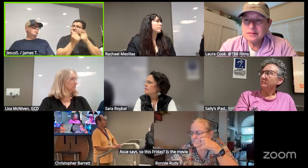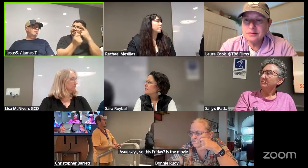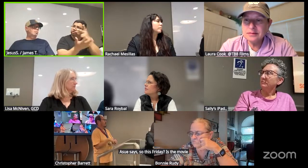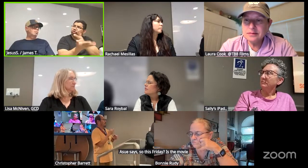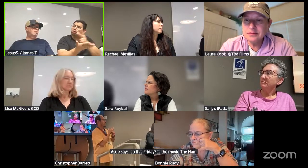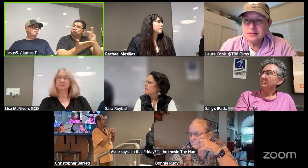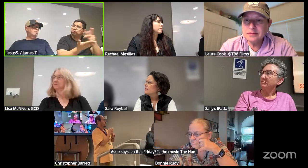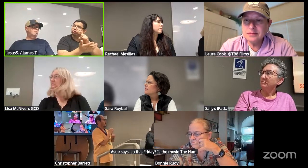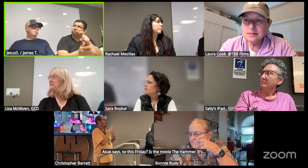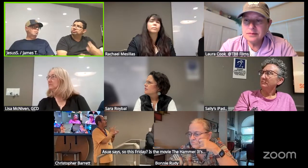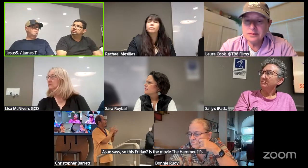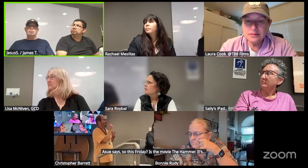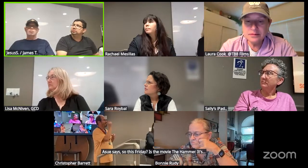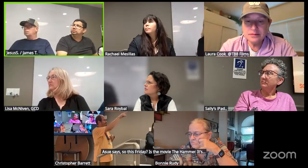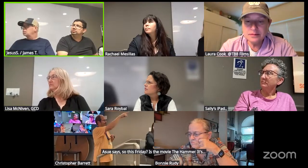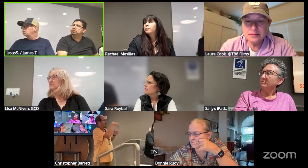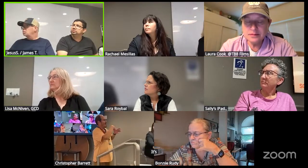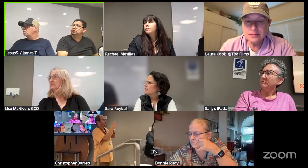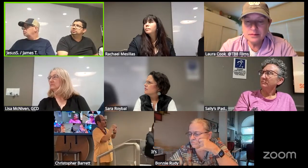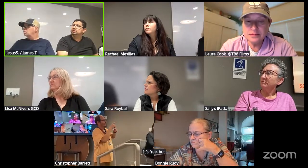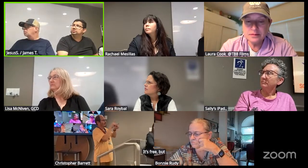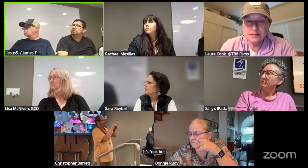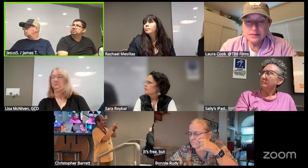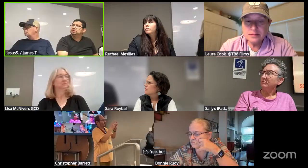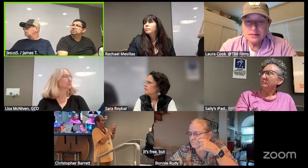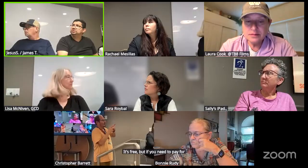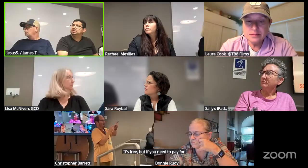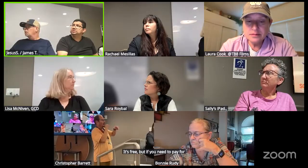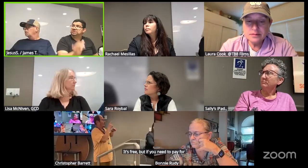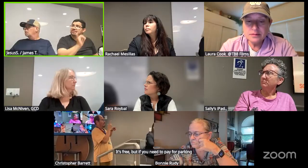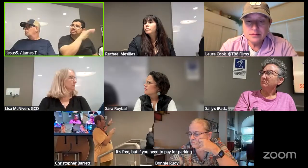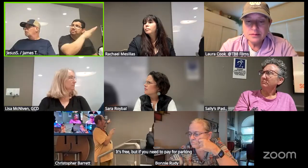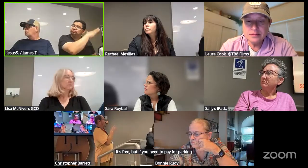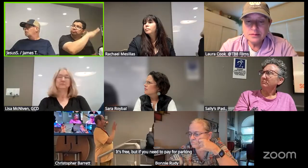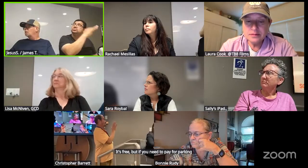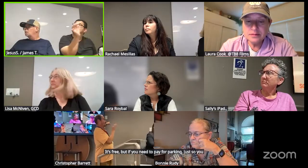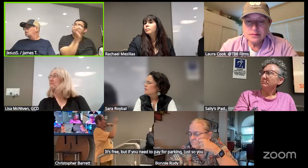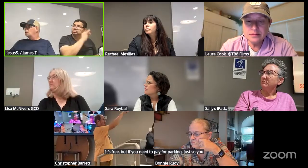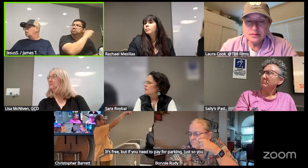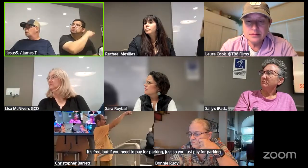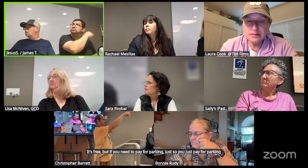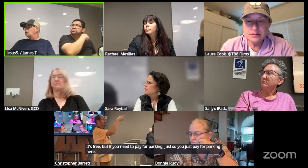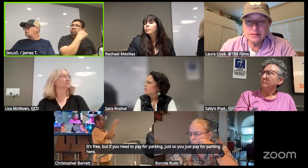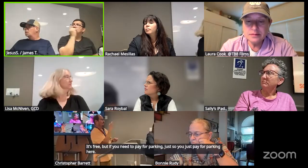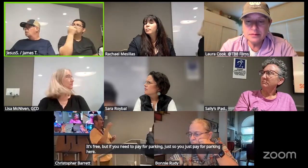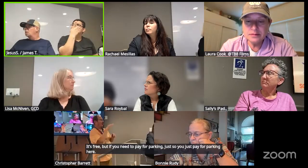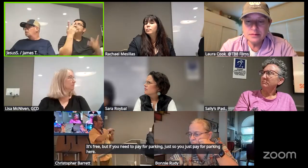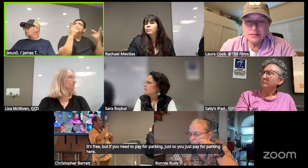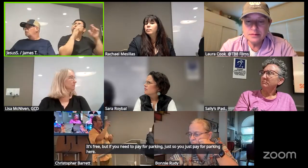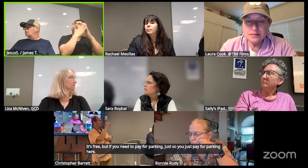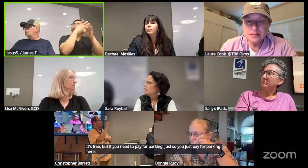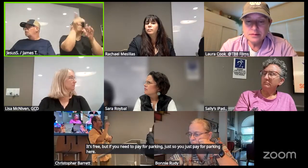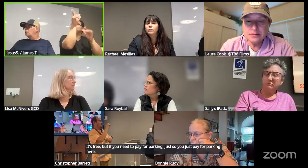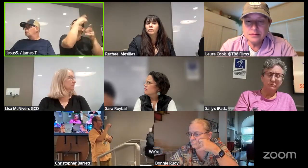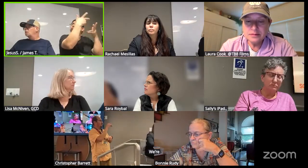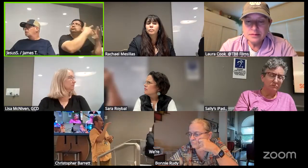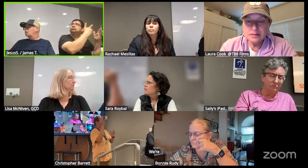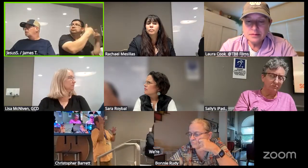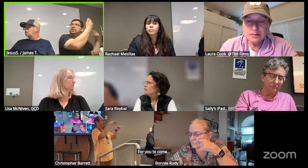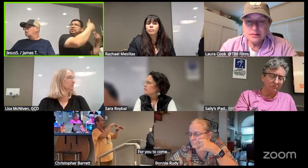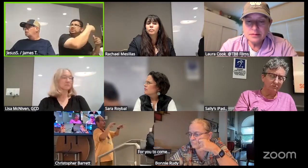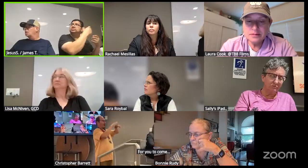Hammer. It's free, but you need to pay for parking. Jared says, no, you just pay for parking here. Where you just park where you can